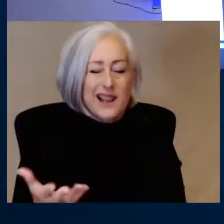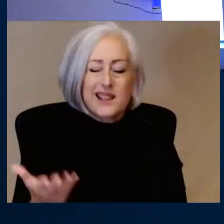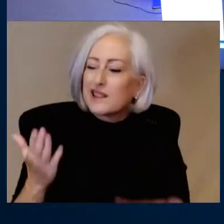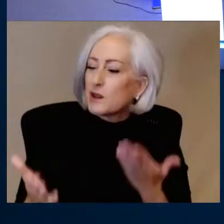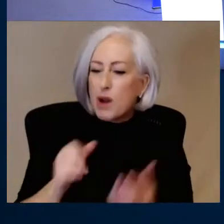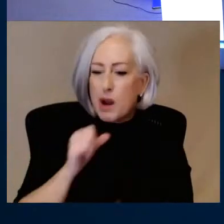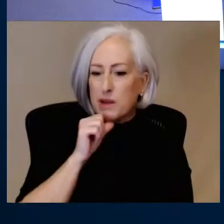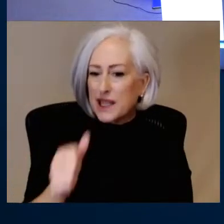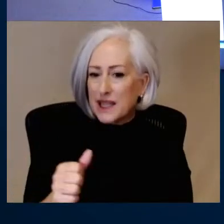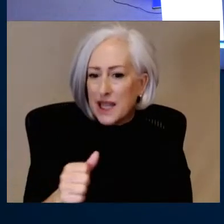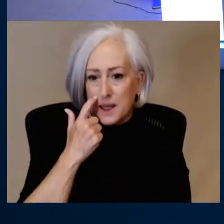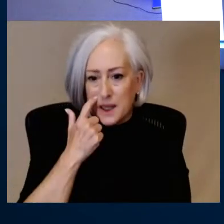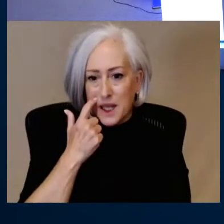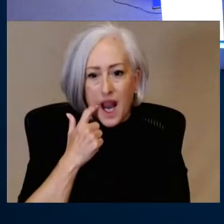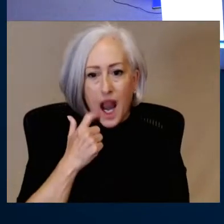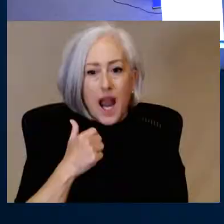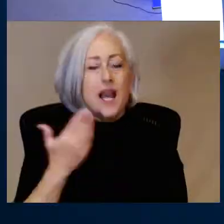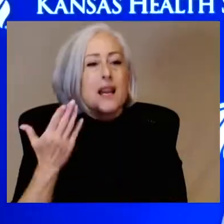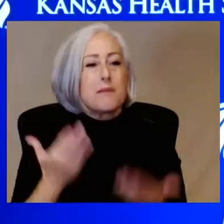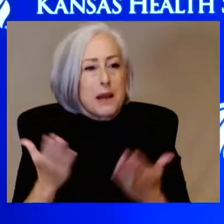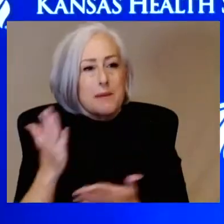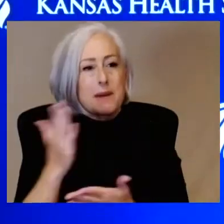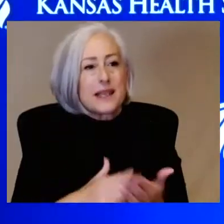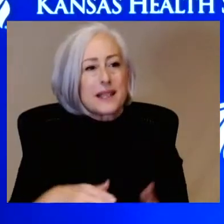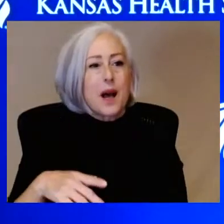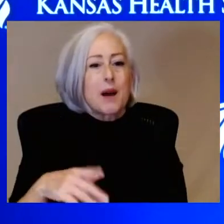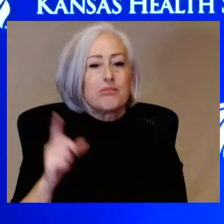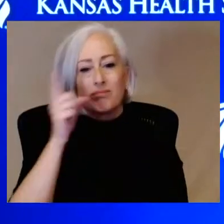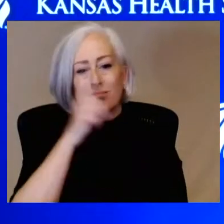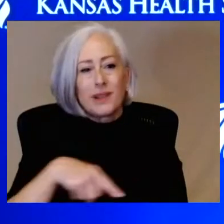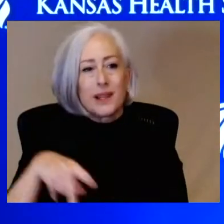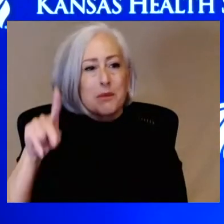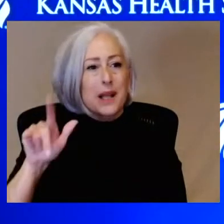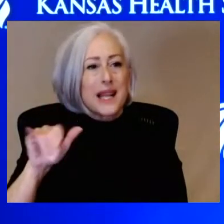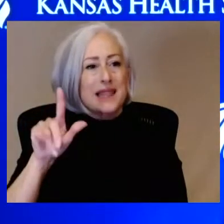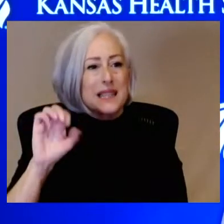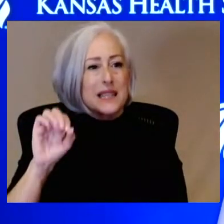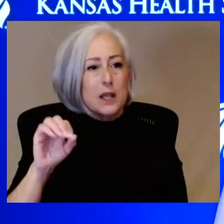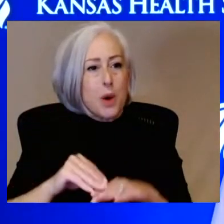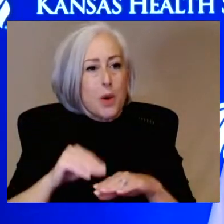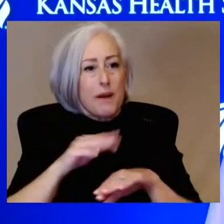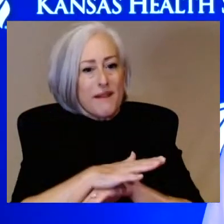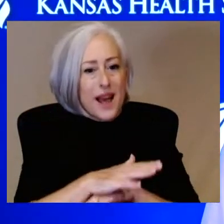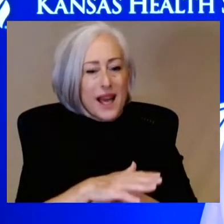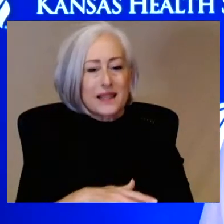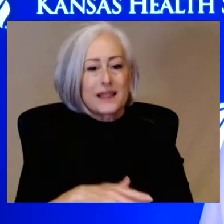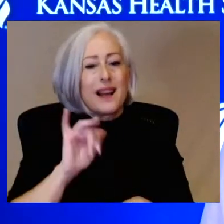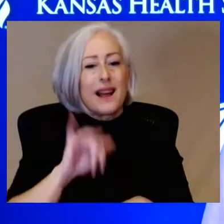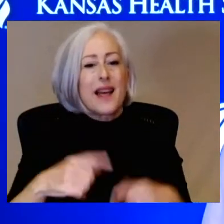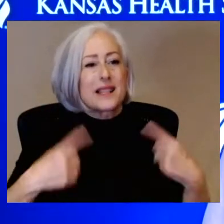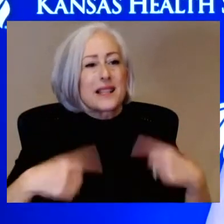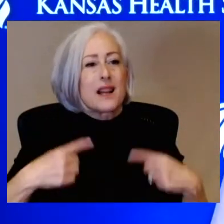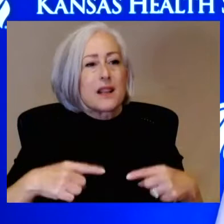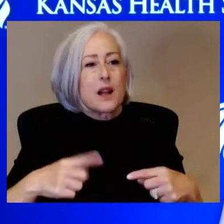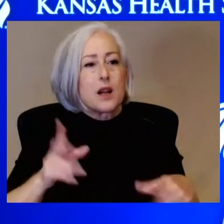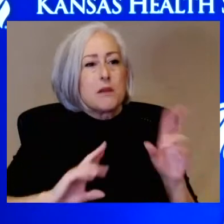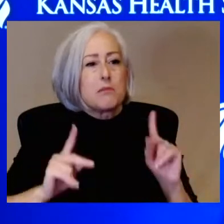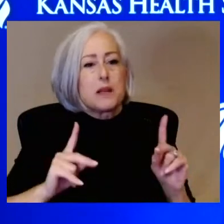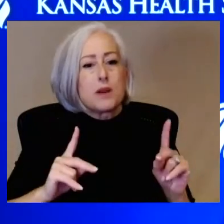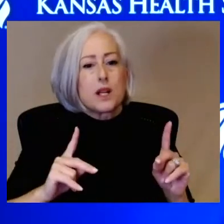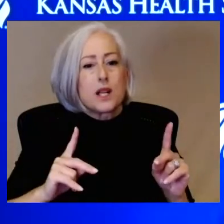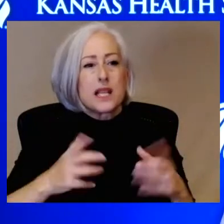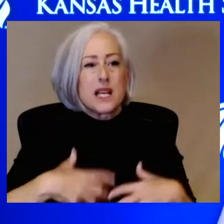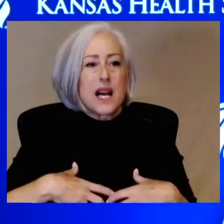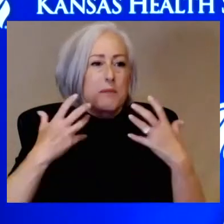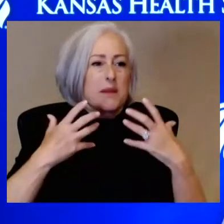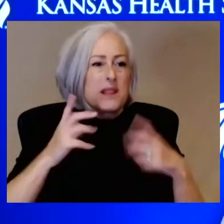some placebo effect. Yes. And I think we have to go back to that argument that people are so upset about pharma and big pharma and just out there to